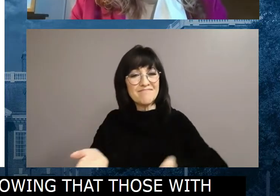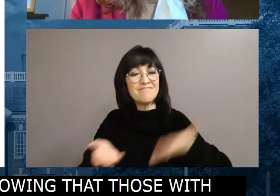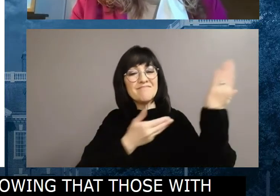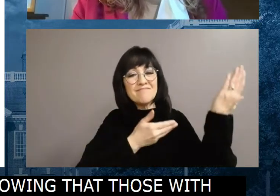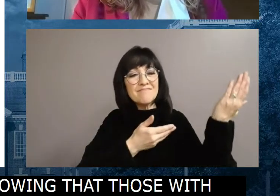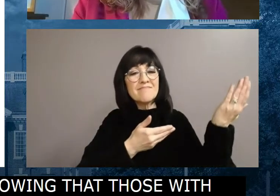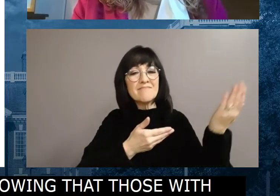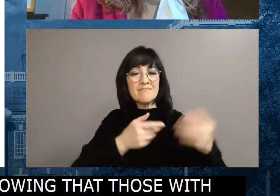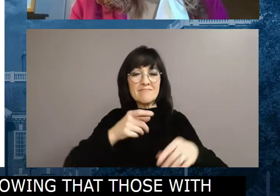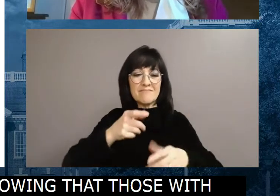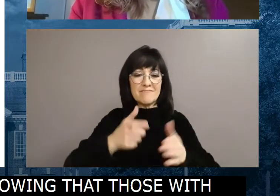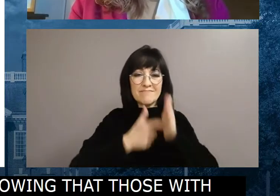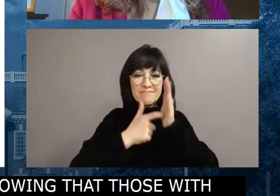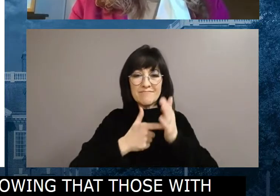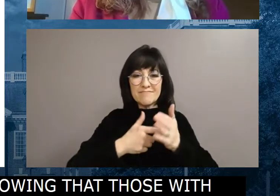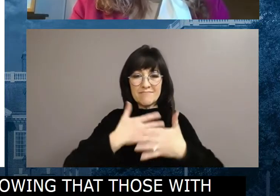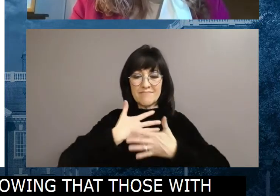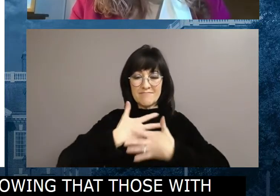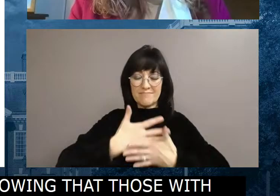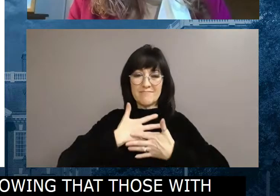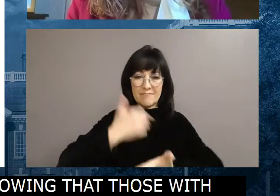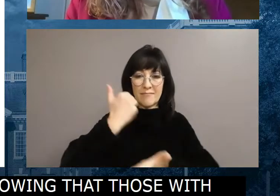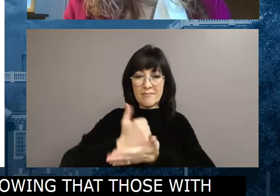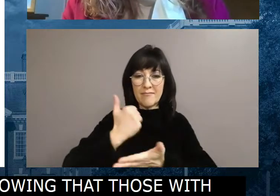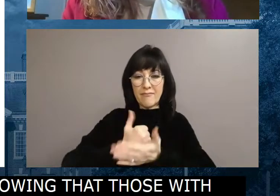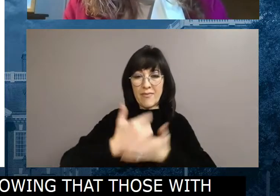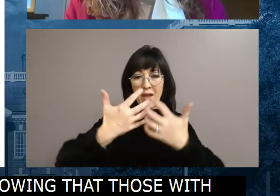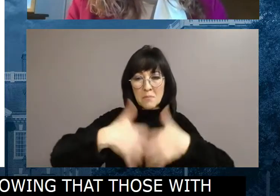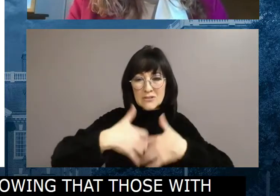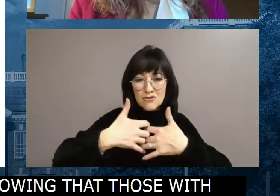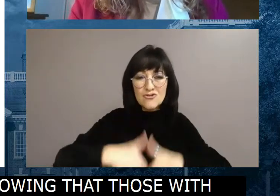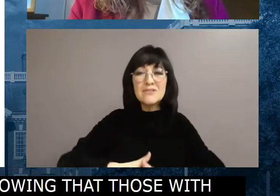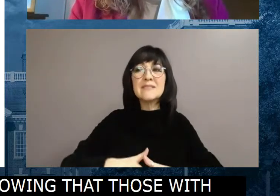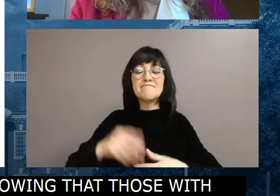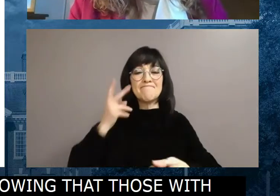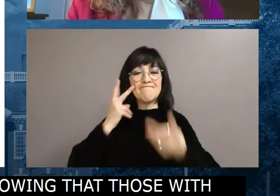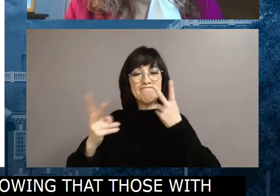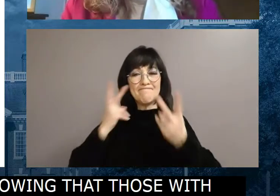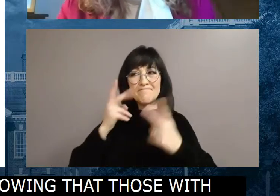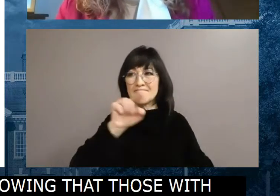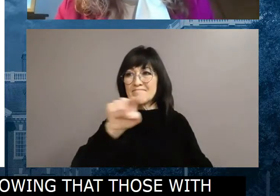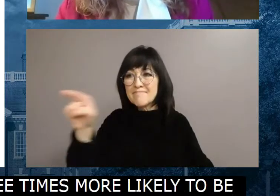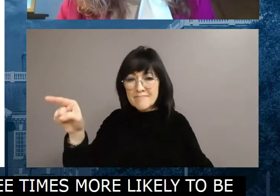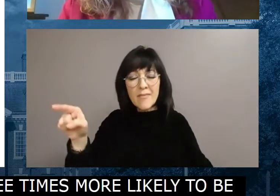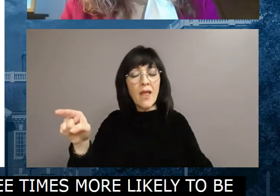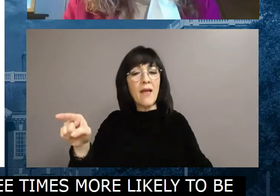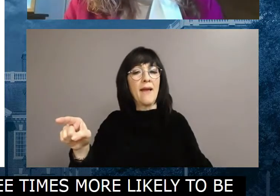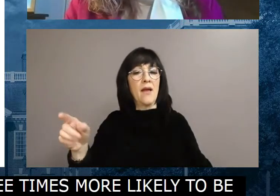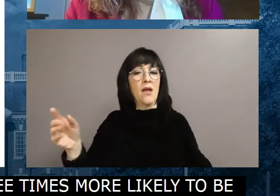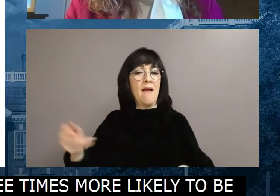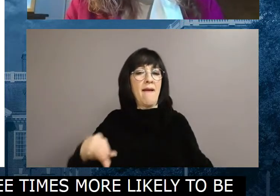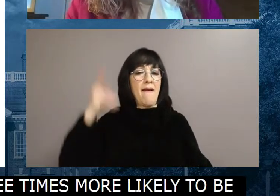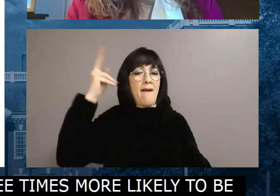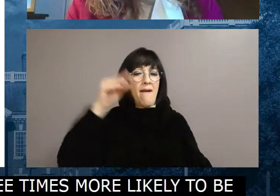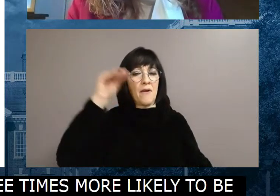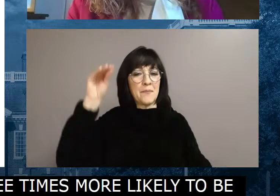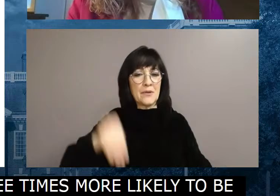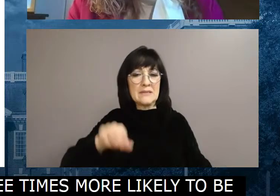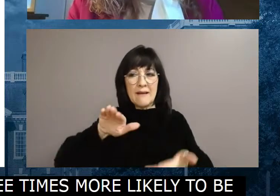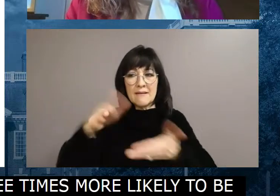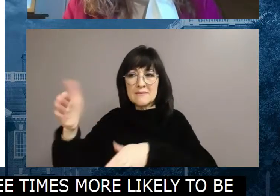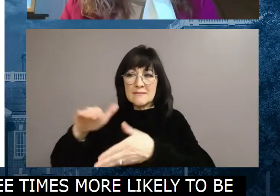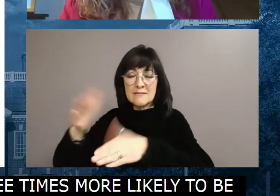use disorder. Additionally, they added sickle cell disease and several